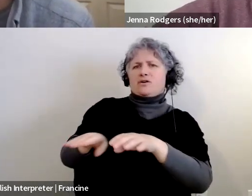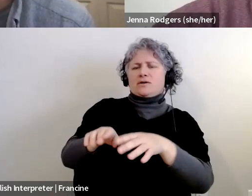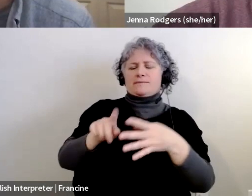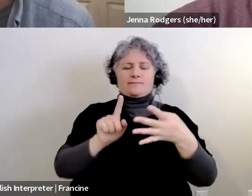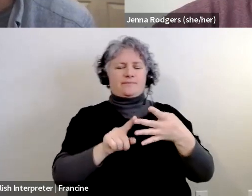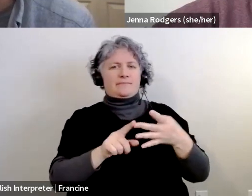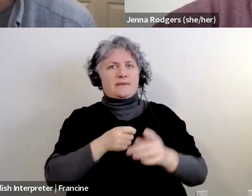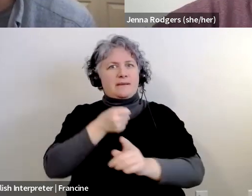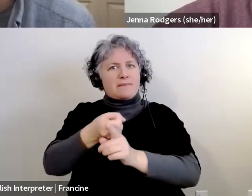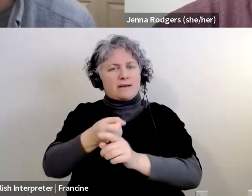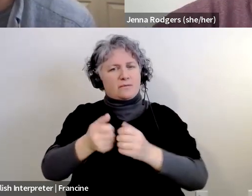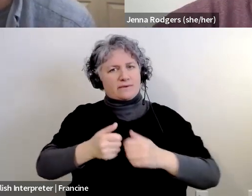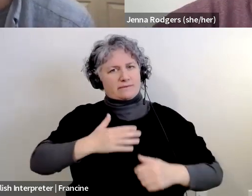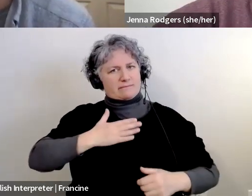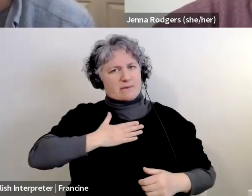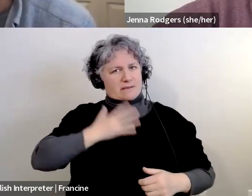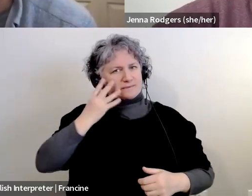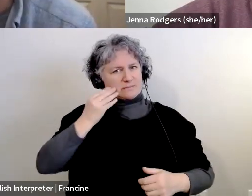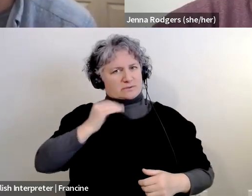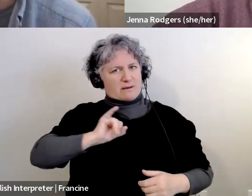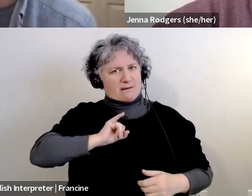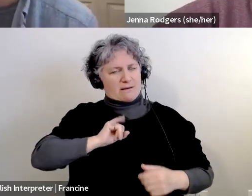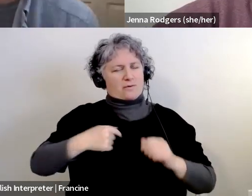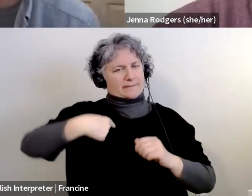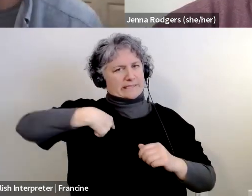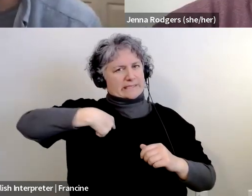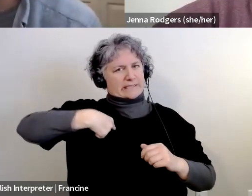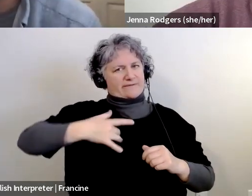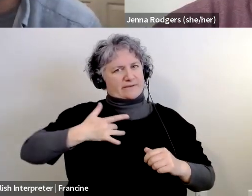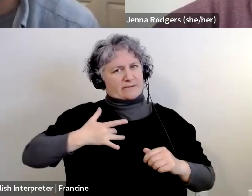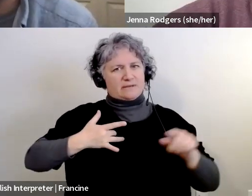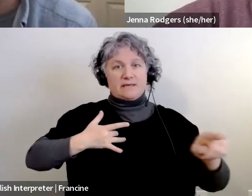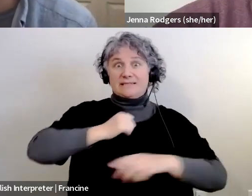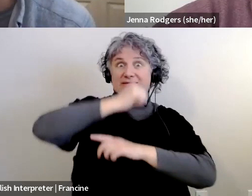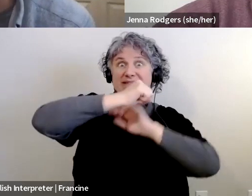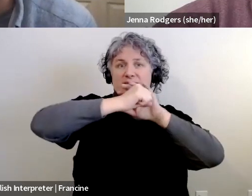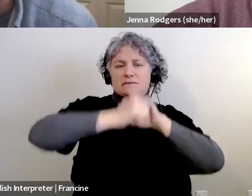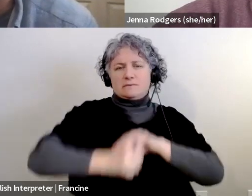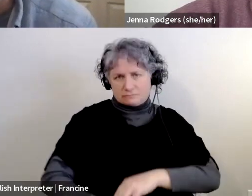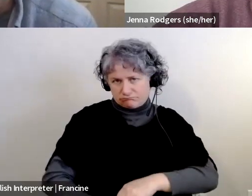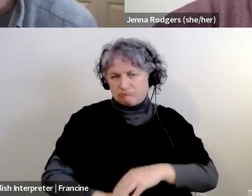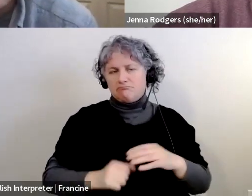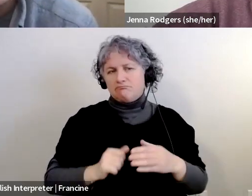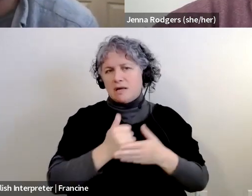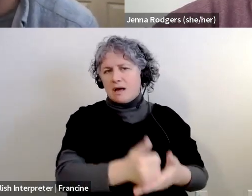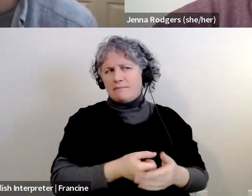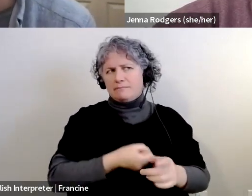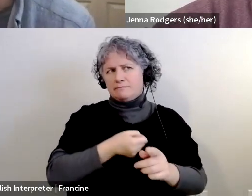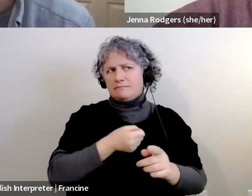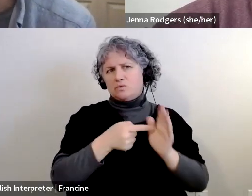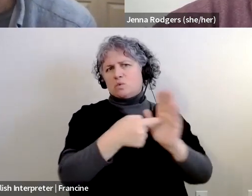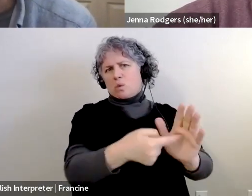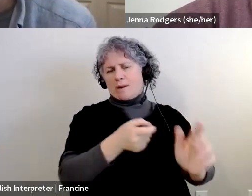the impact with I statements so that there's not a defensiveness, but it highlights the impact.